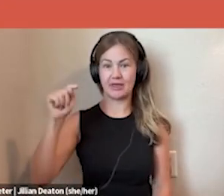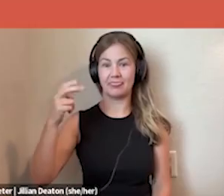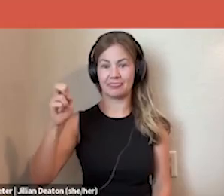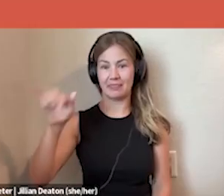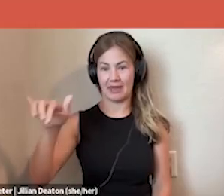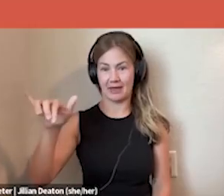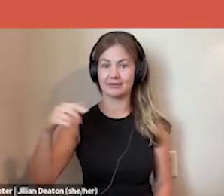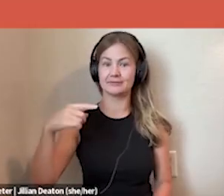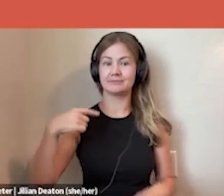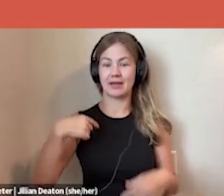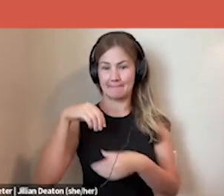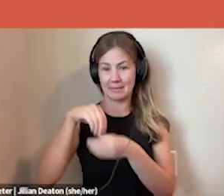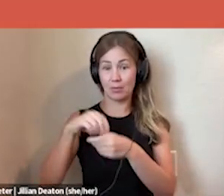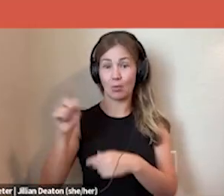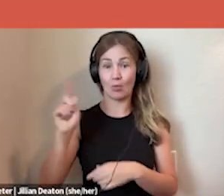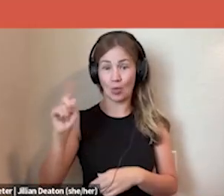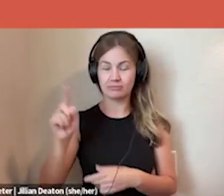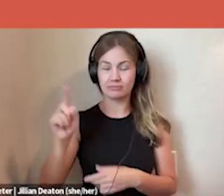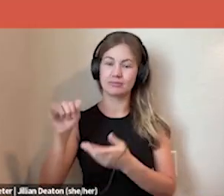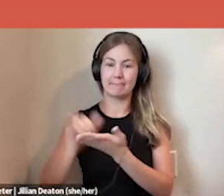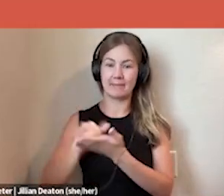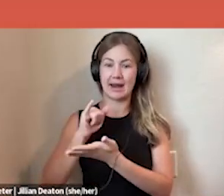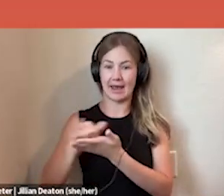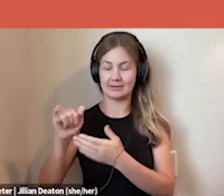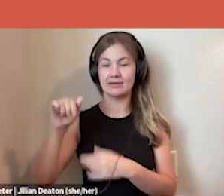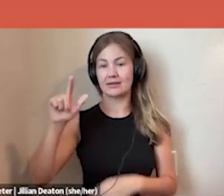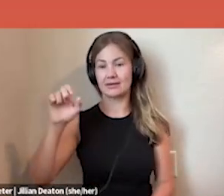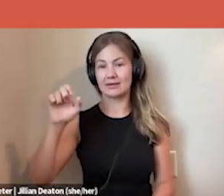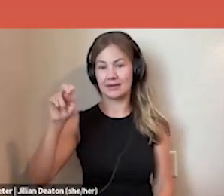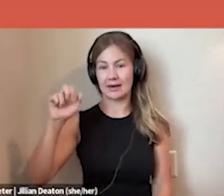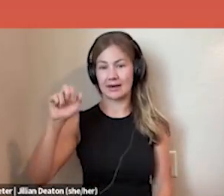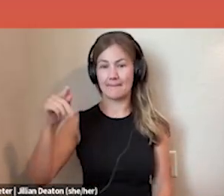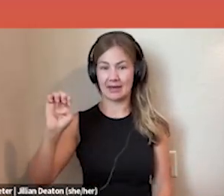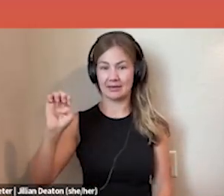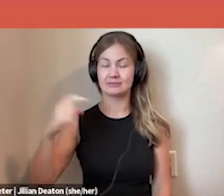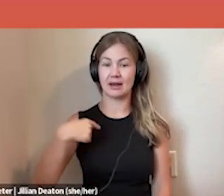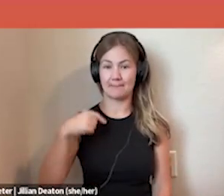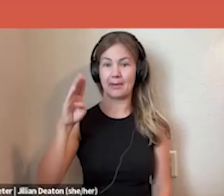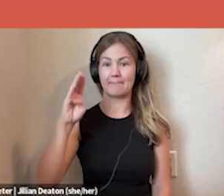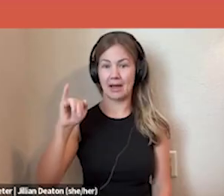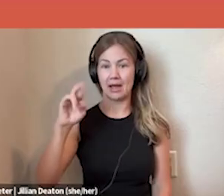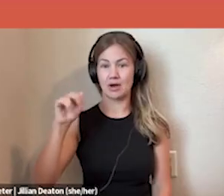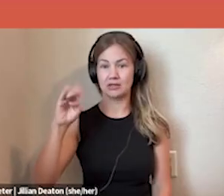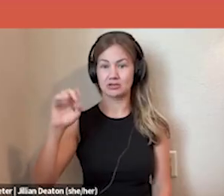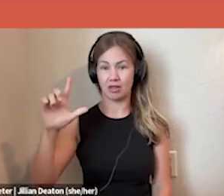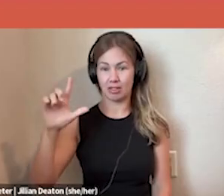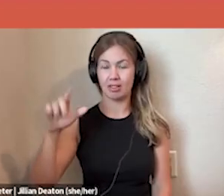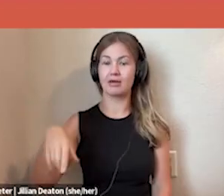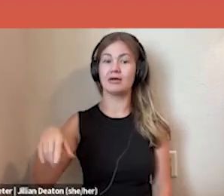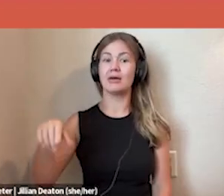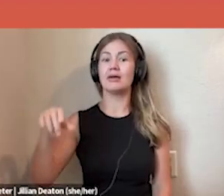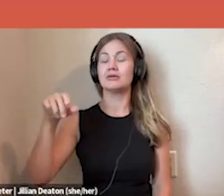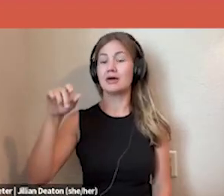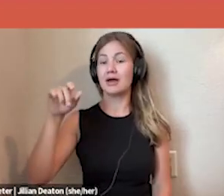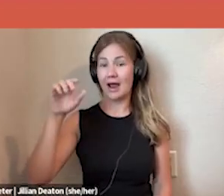in Manhattan in Lenapehoking. I am a biracial, non-binary woman with curly, dark hair. I'm wearing a white